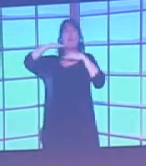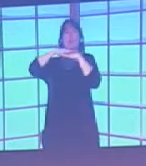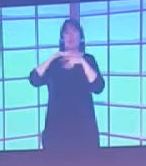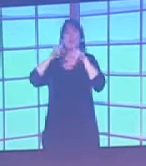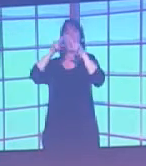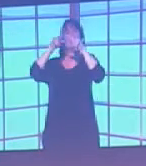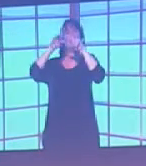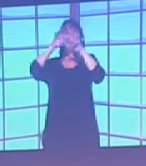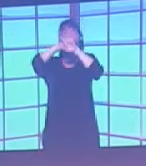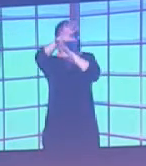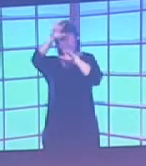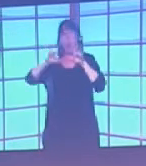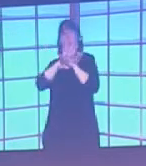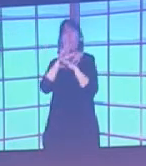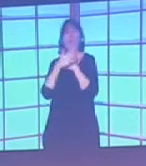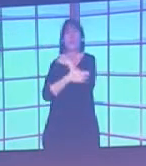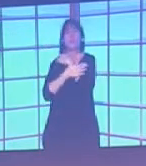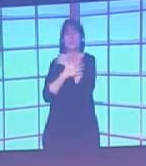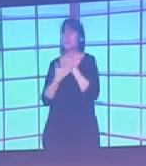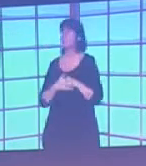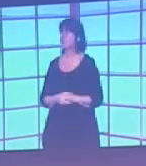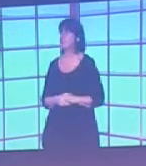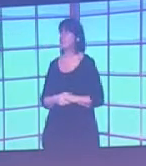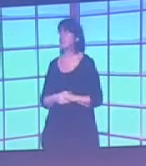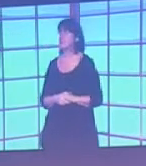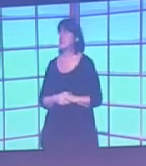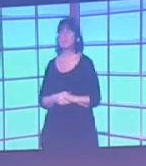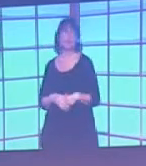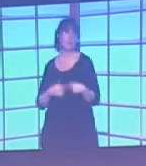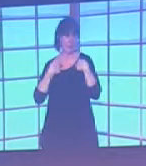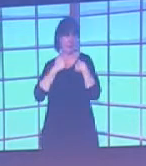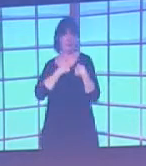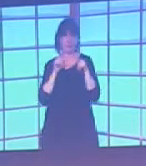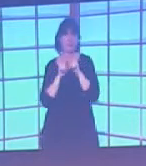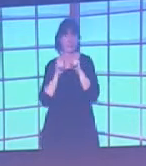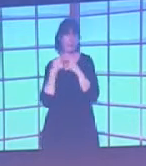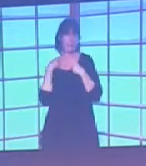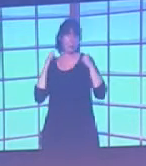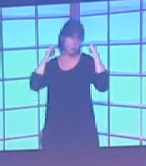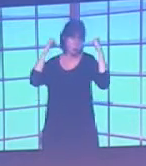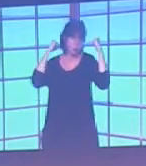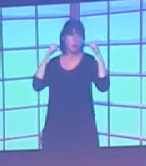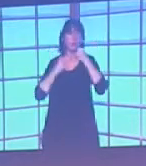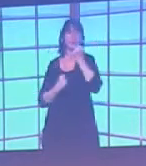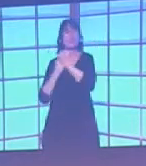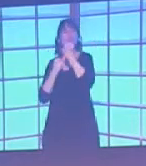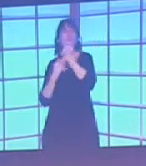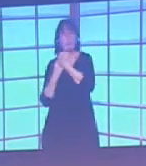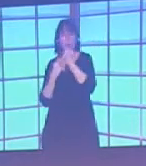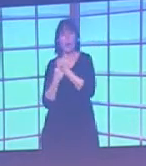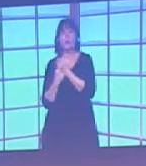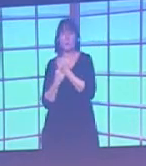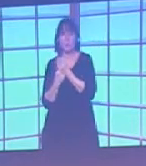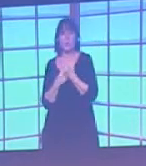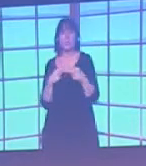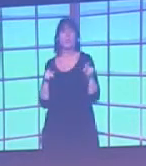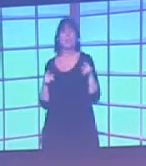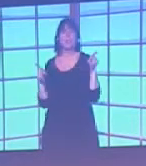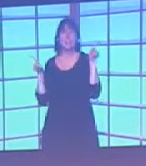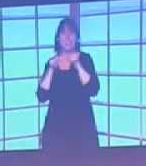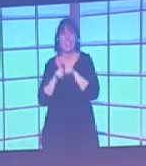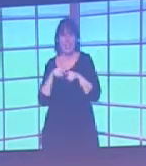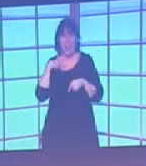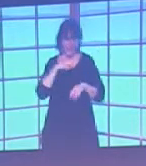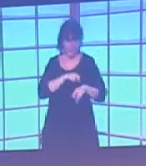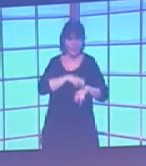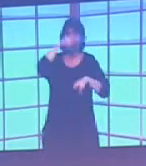I think as a supporter myself, and have been since, well, knee-high grasshopper,